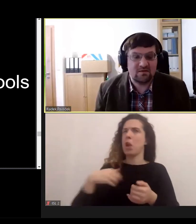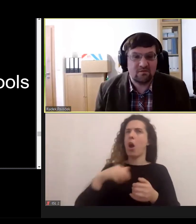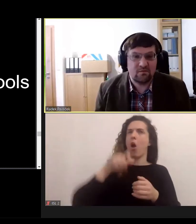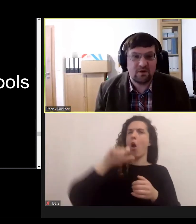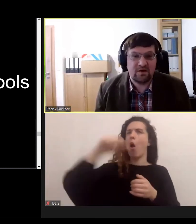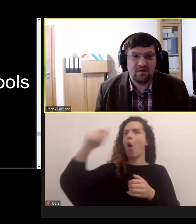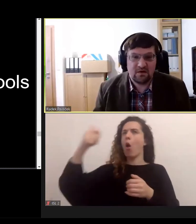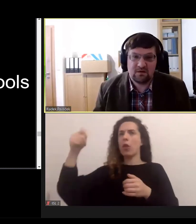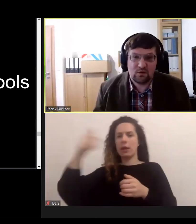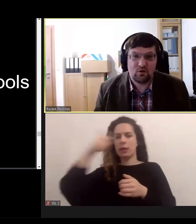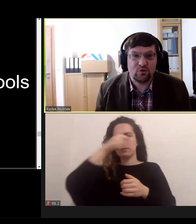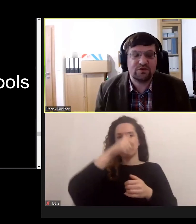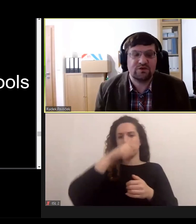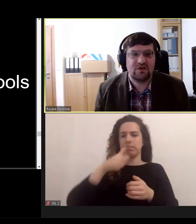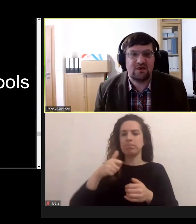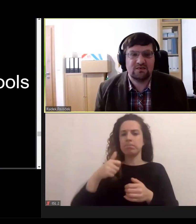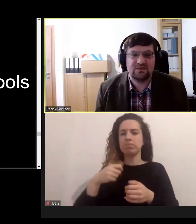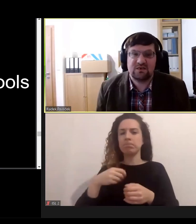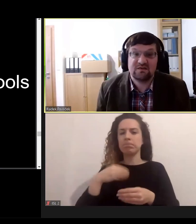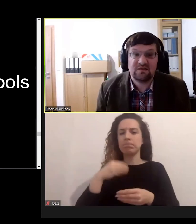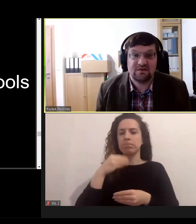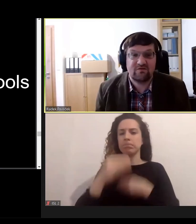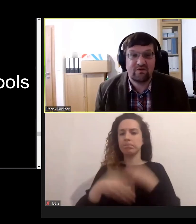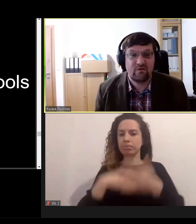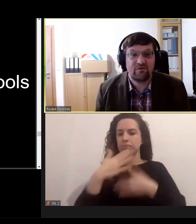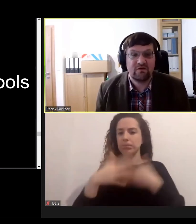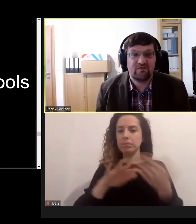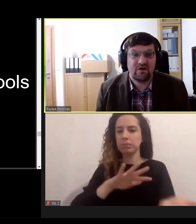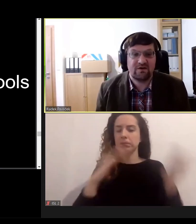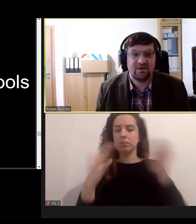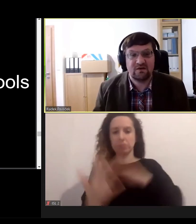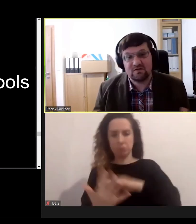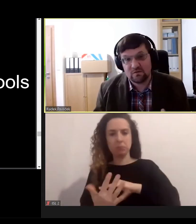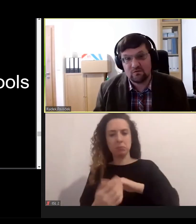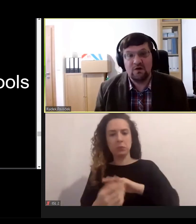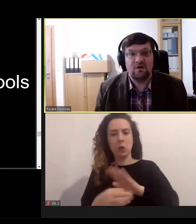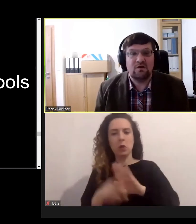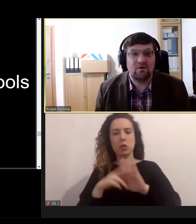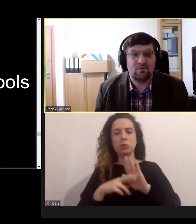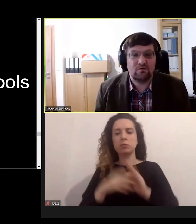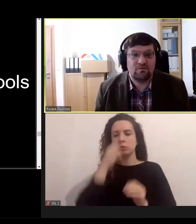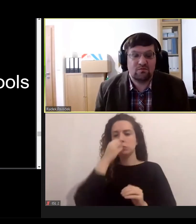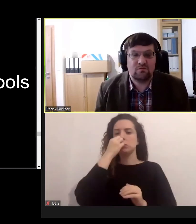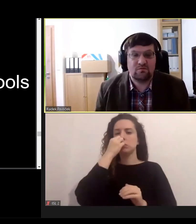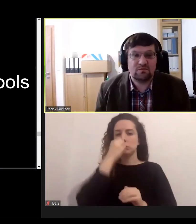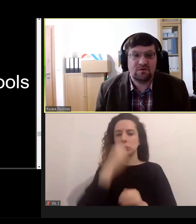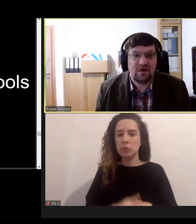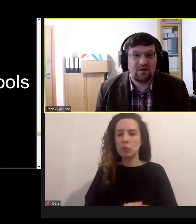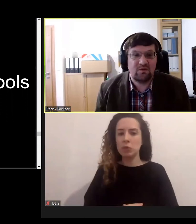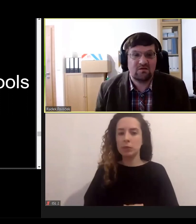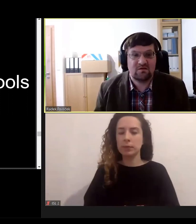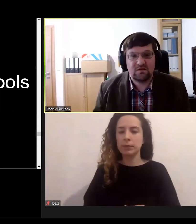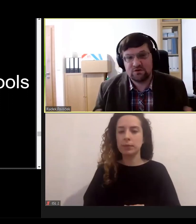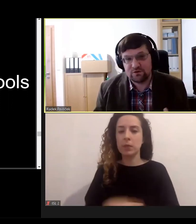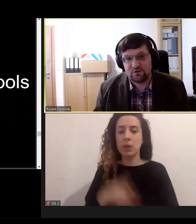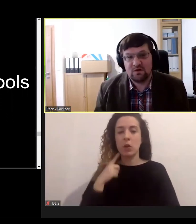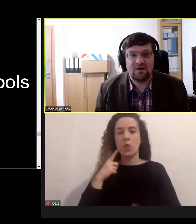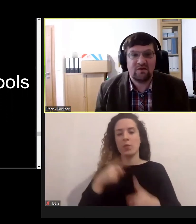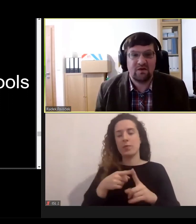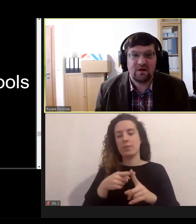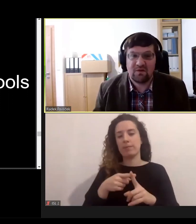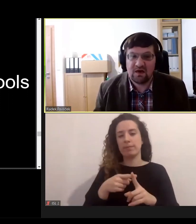will be published and available, so everybody can make a use of them and use them